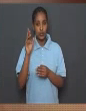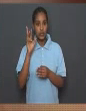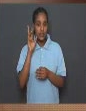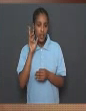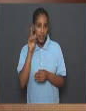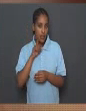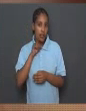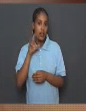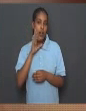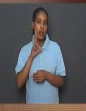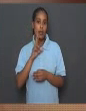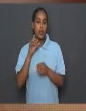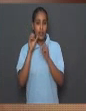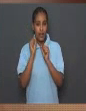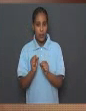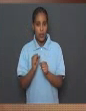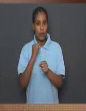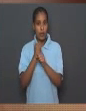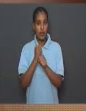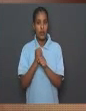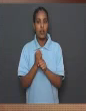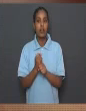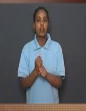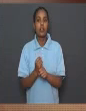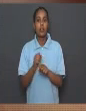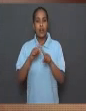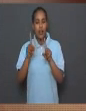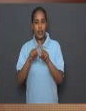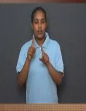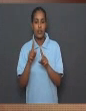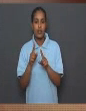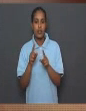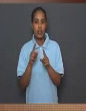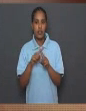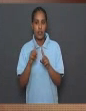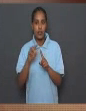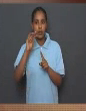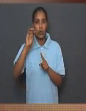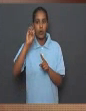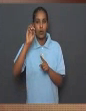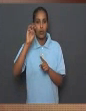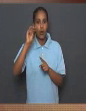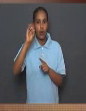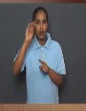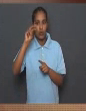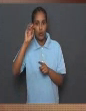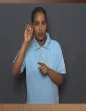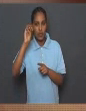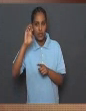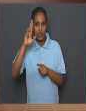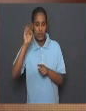synthetic rubber can be made from a variety of different monomers.